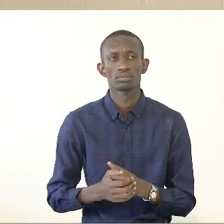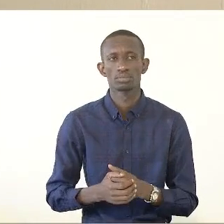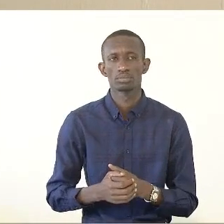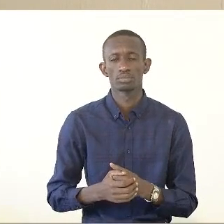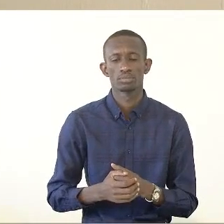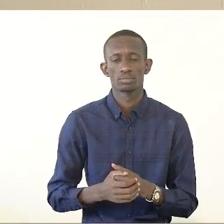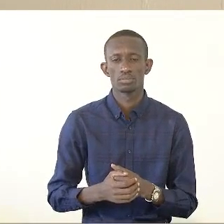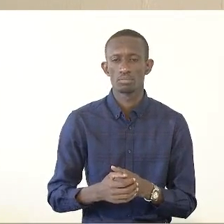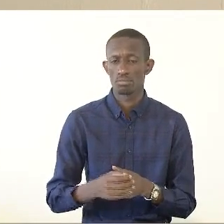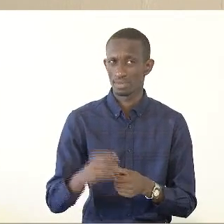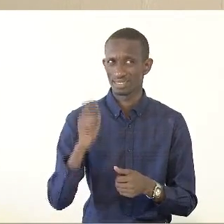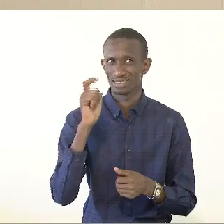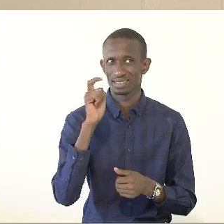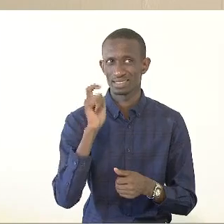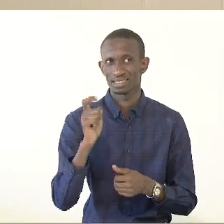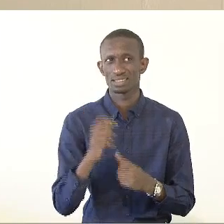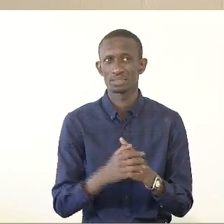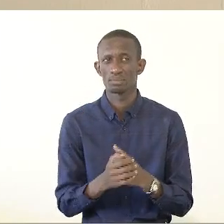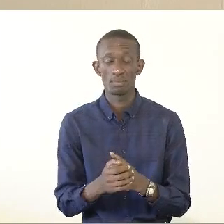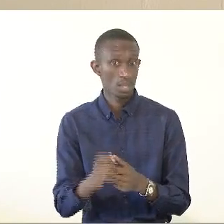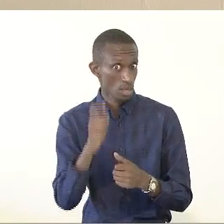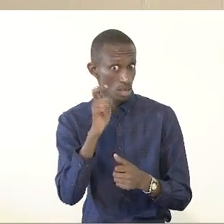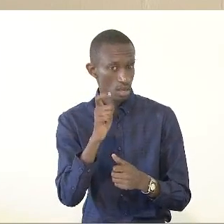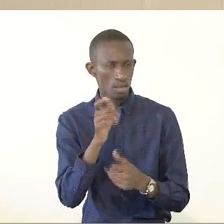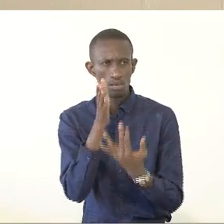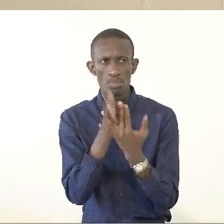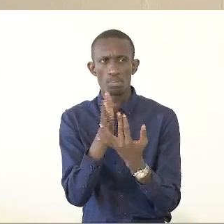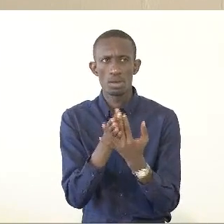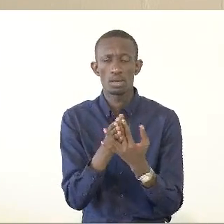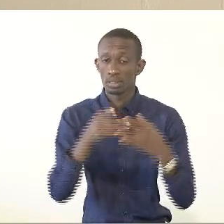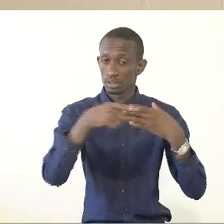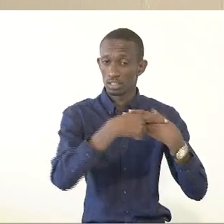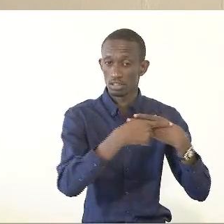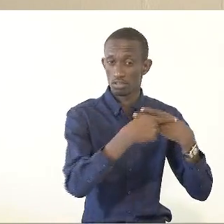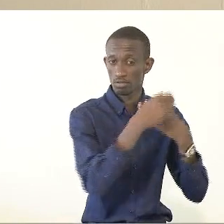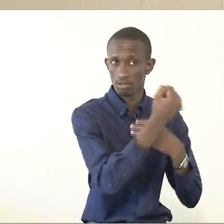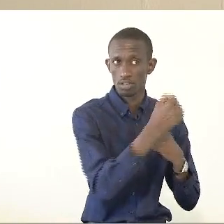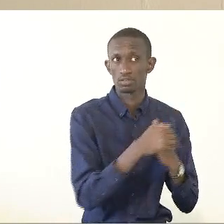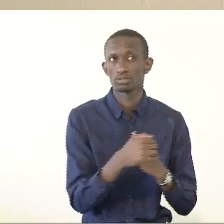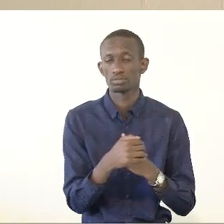X will be varying between -5 and